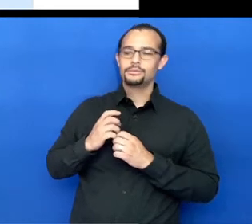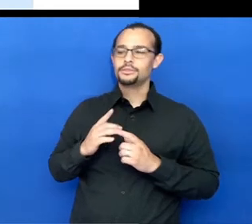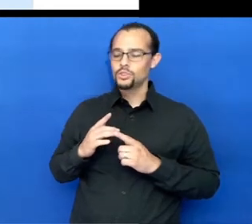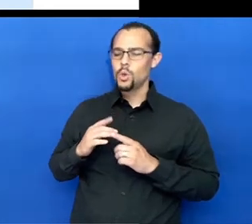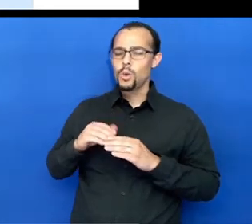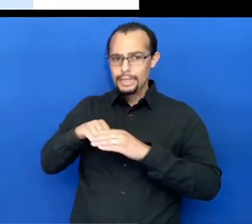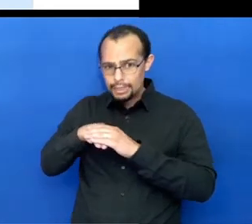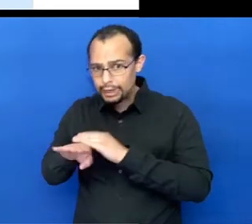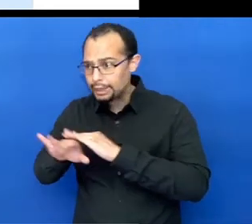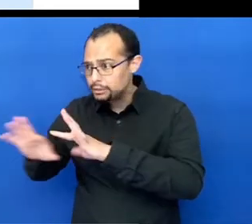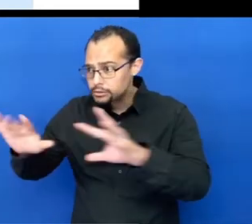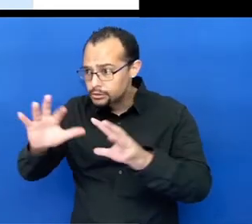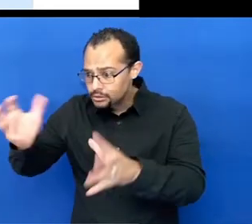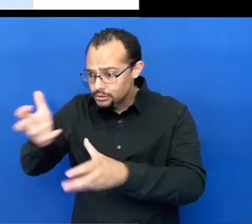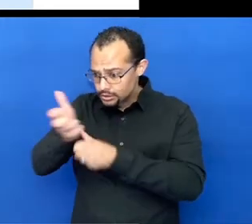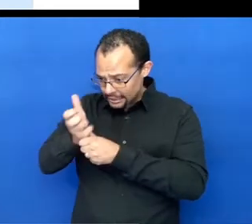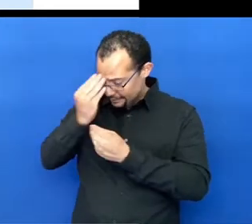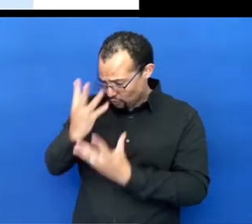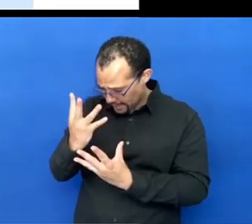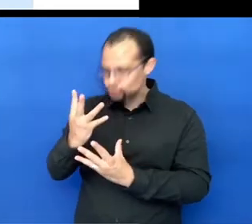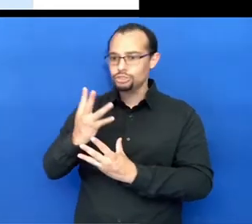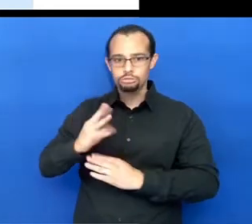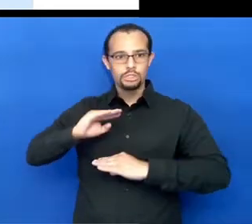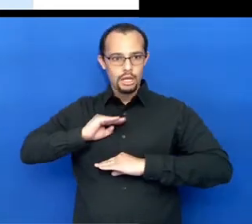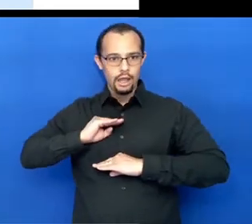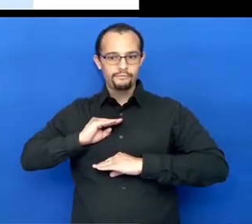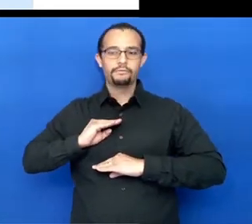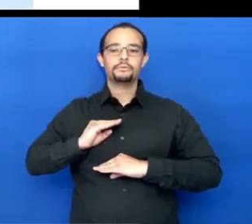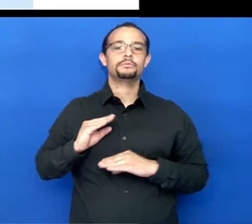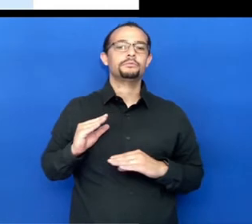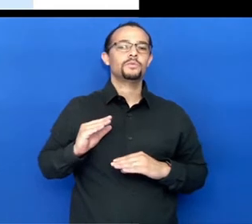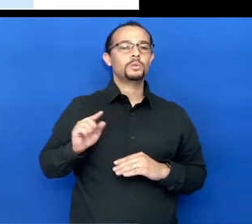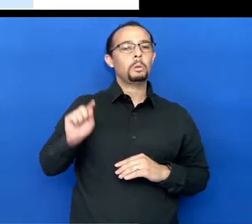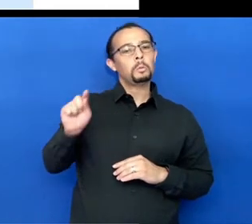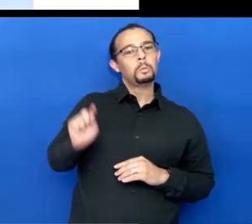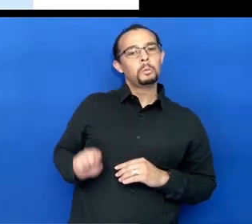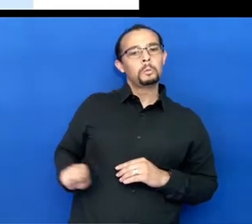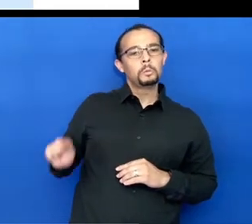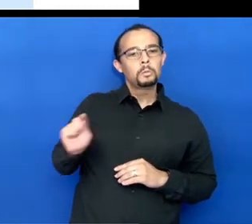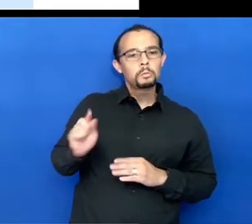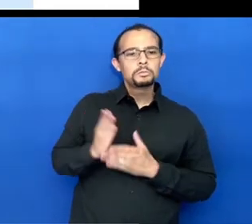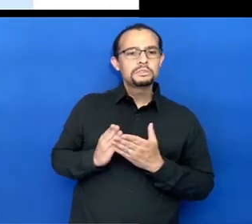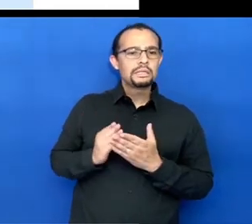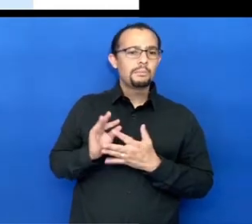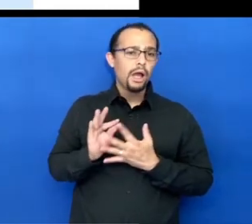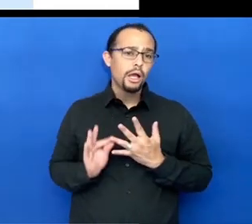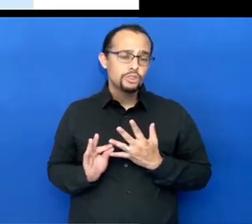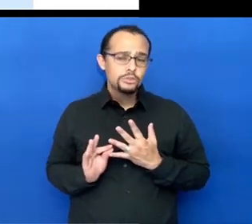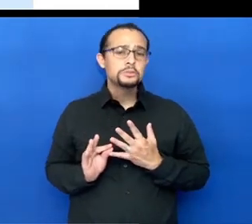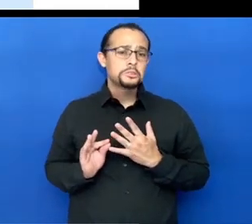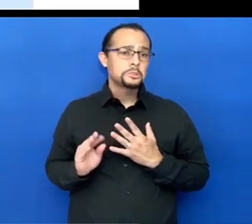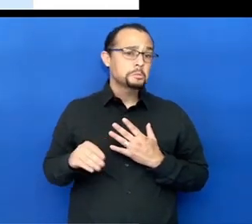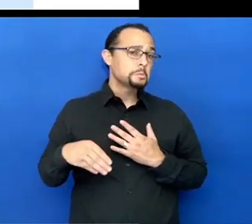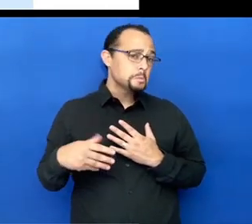to all this information. So kind of get in, get out, get what you need. But we want to provide this to you if you